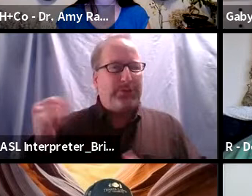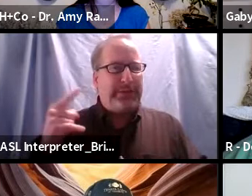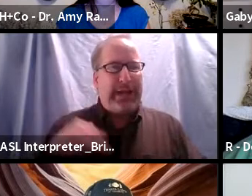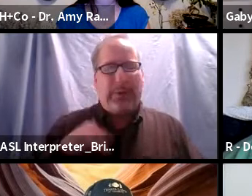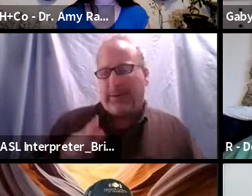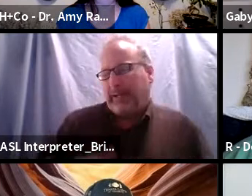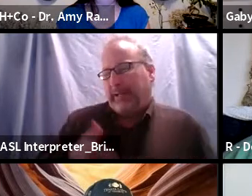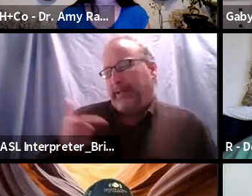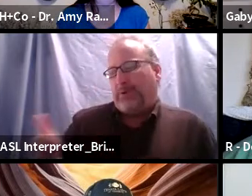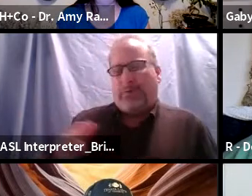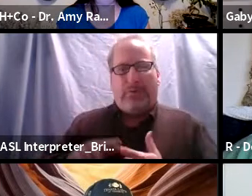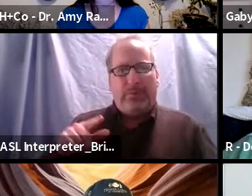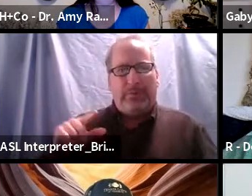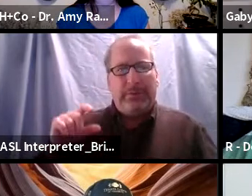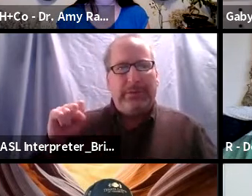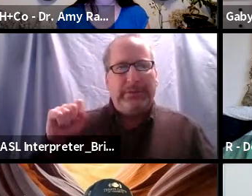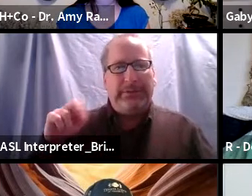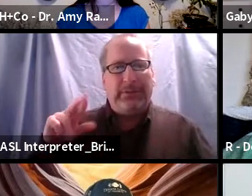back to the Air District.